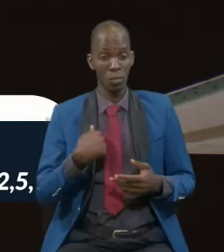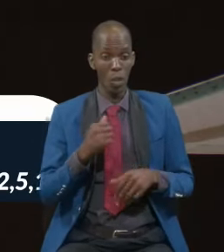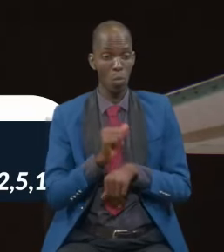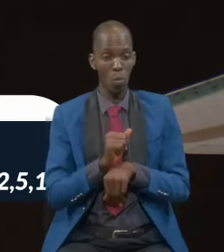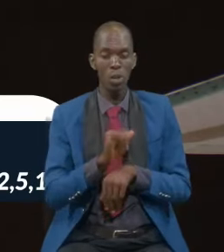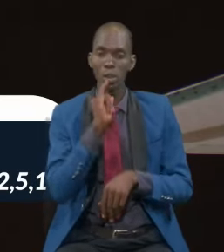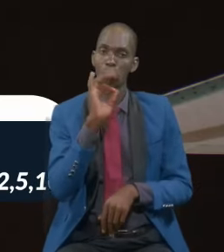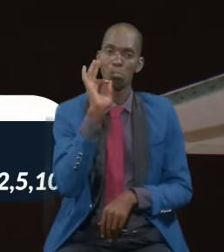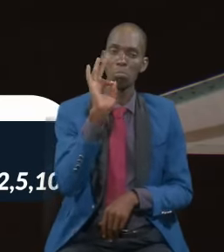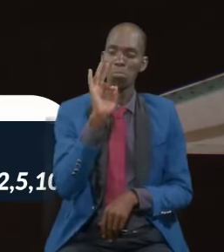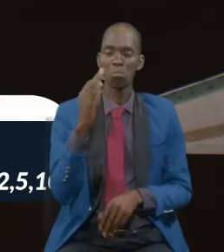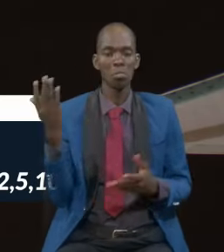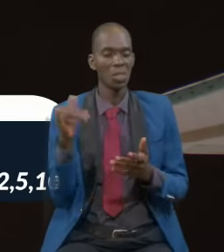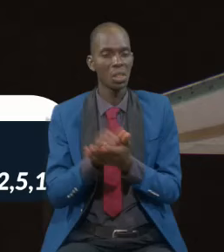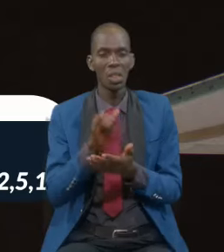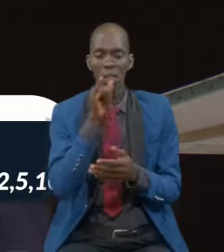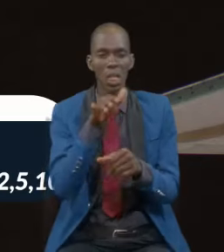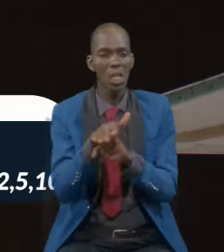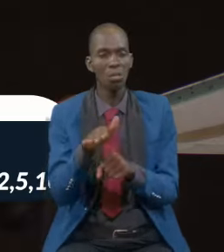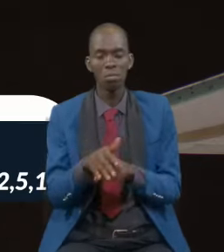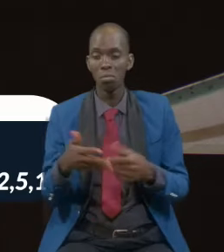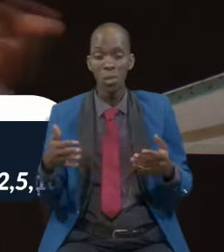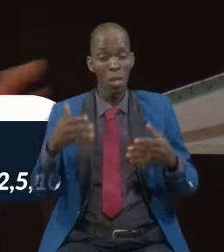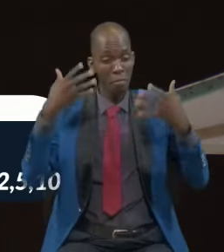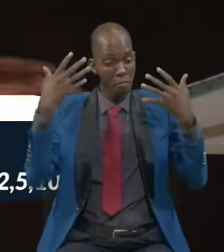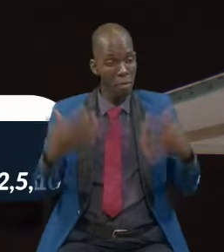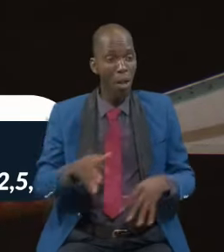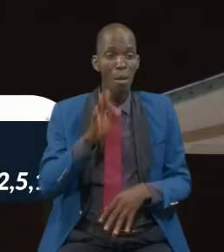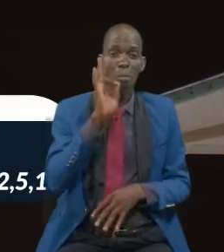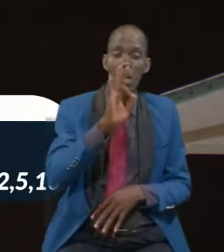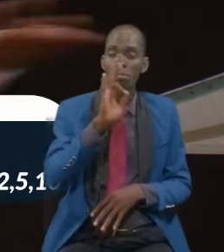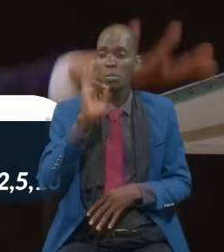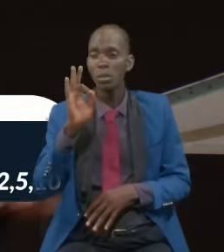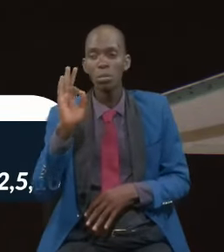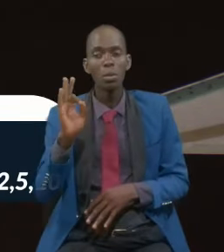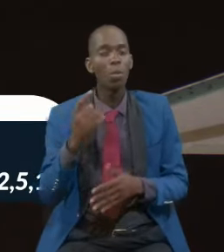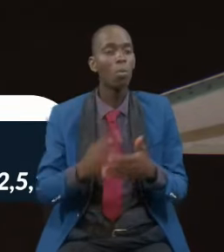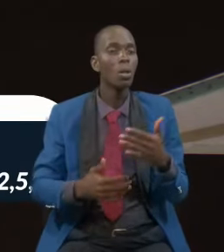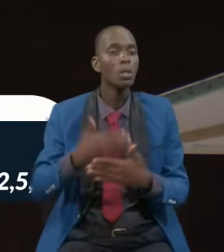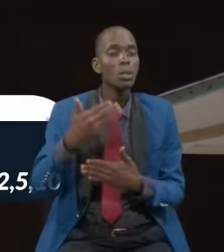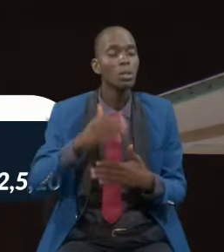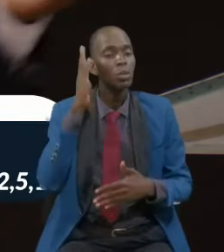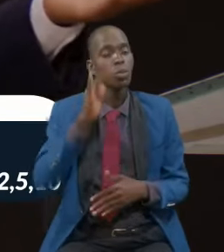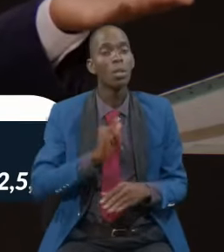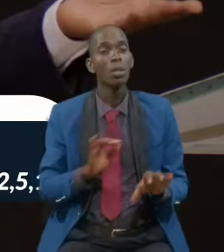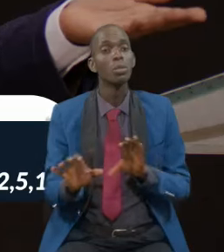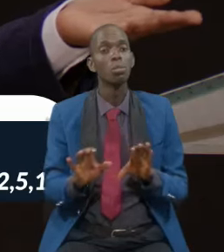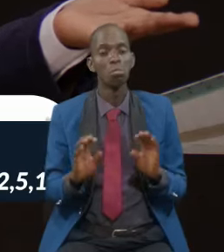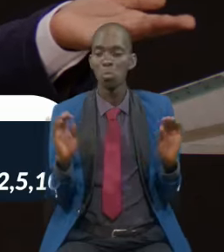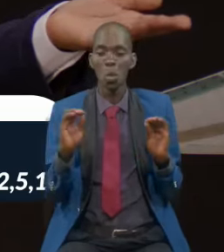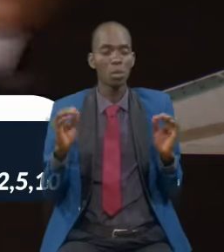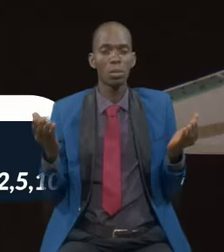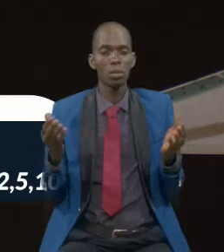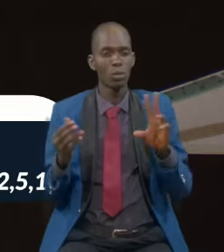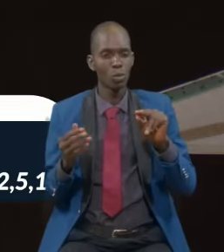I'm a preacher, and that's enough. And after preaching, what else should I do? Look at what you